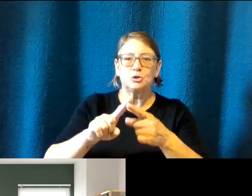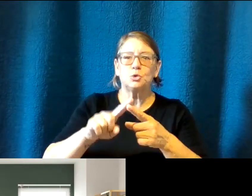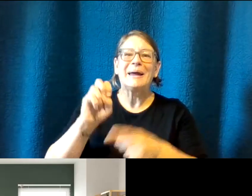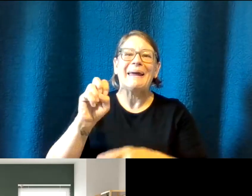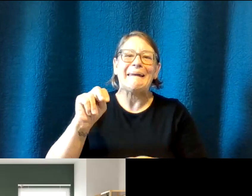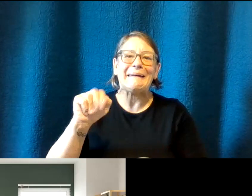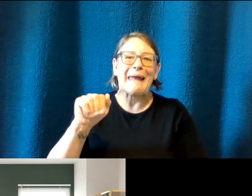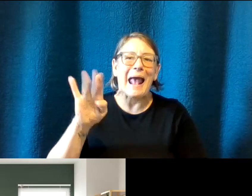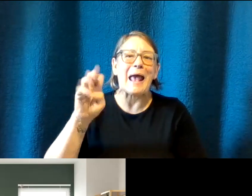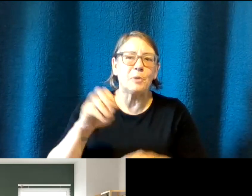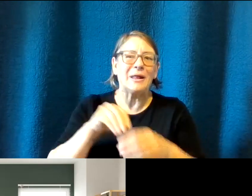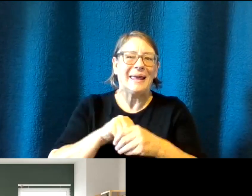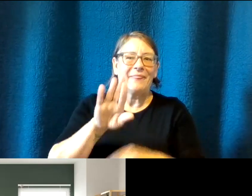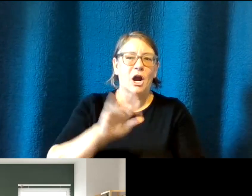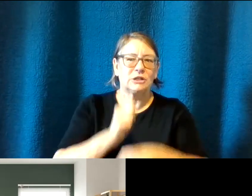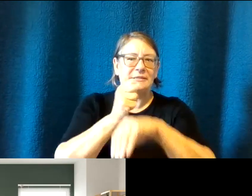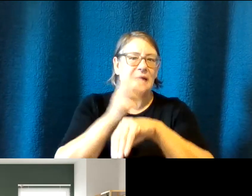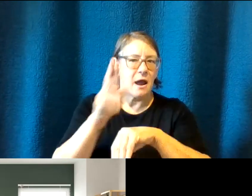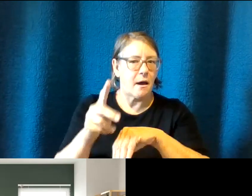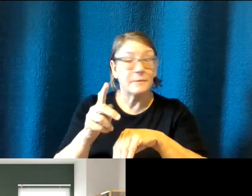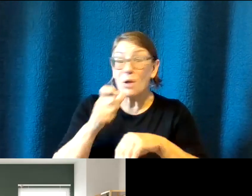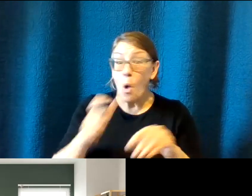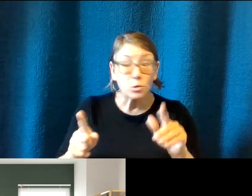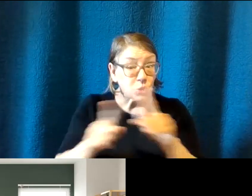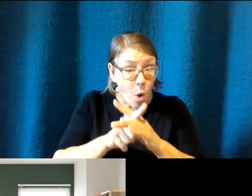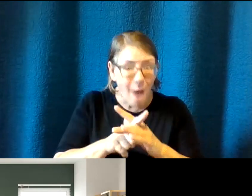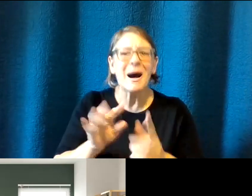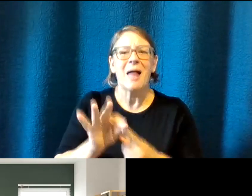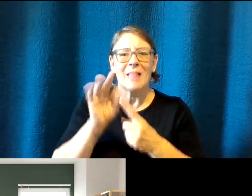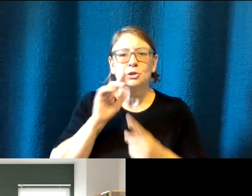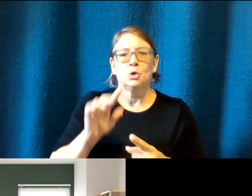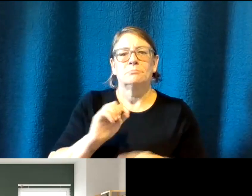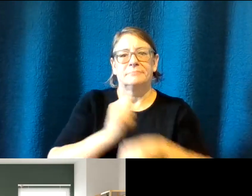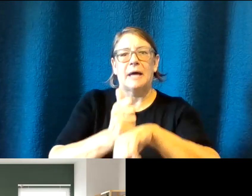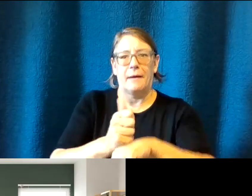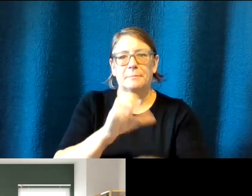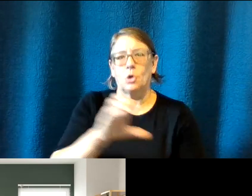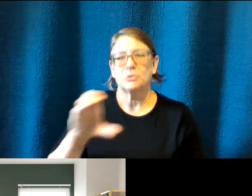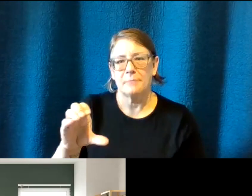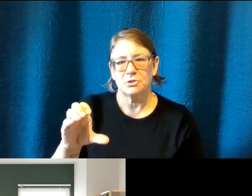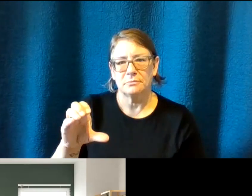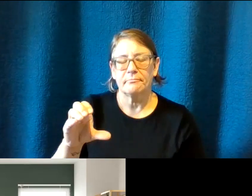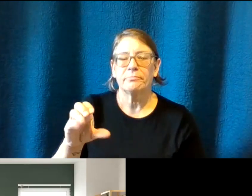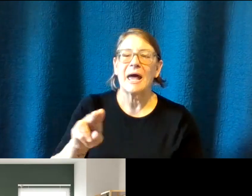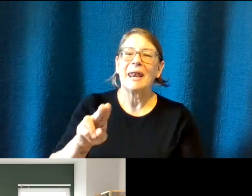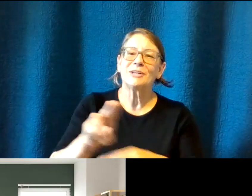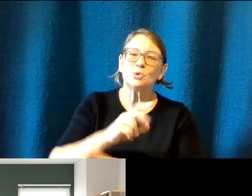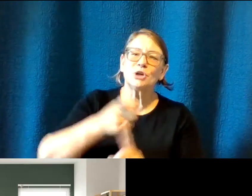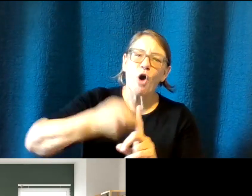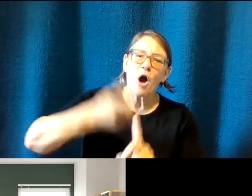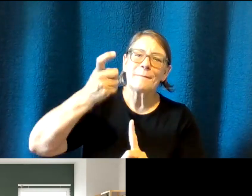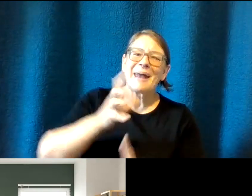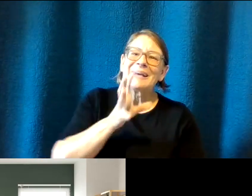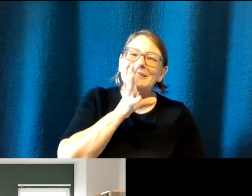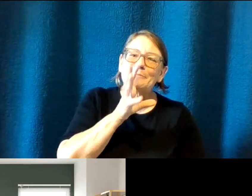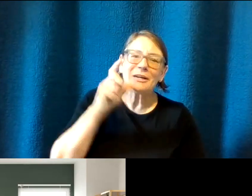it in their setup. So it will not appear if you did not enable it in your settings. And it's using automatic speech